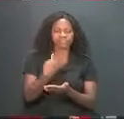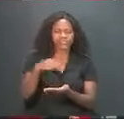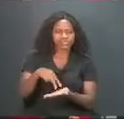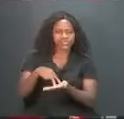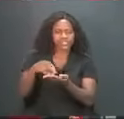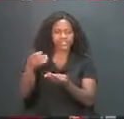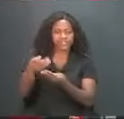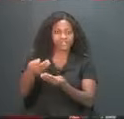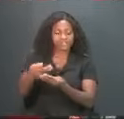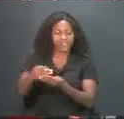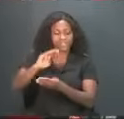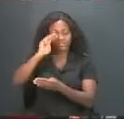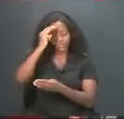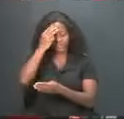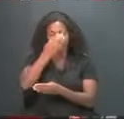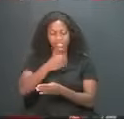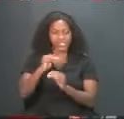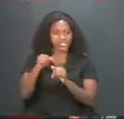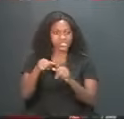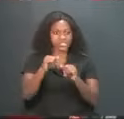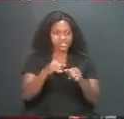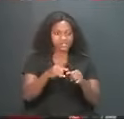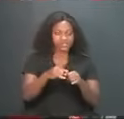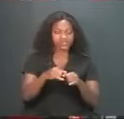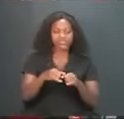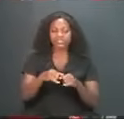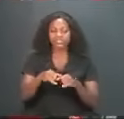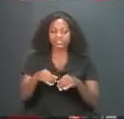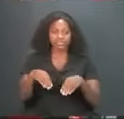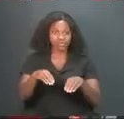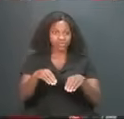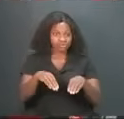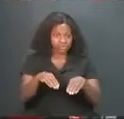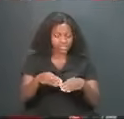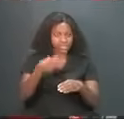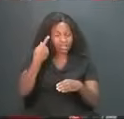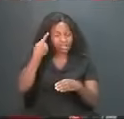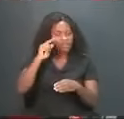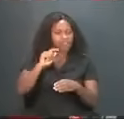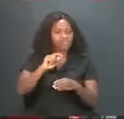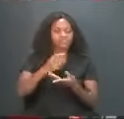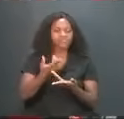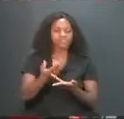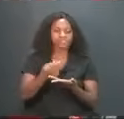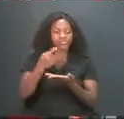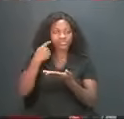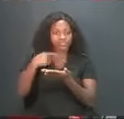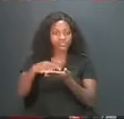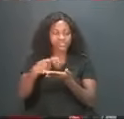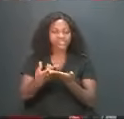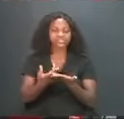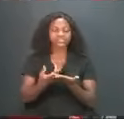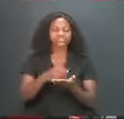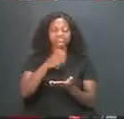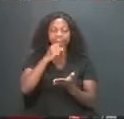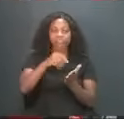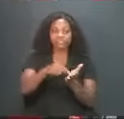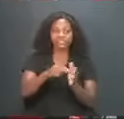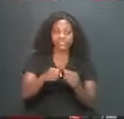of Finance and individual commercial lenders for the restructuring of the outstanding commercial debt of